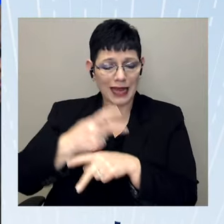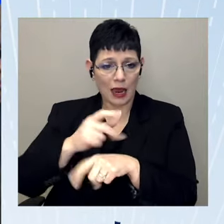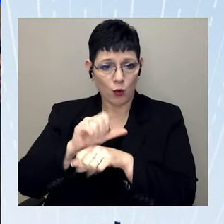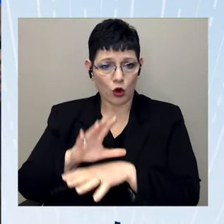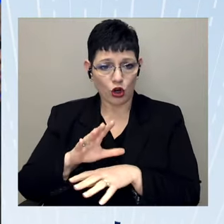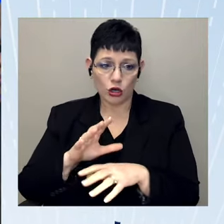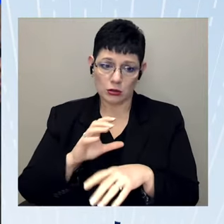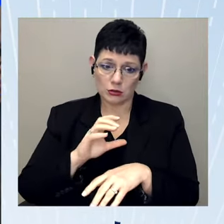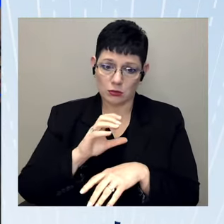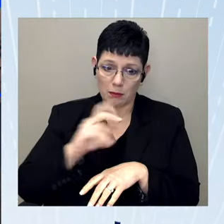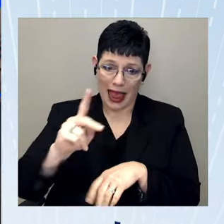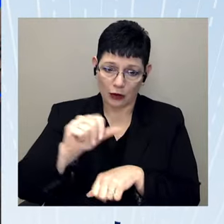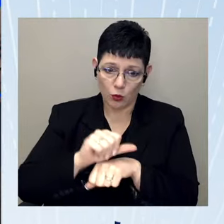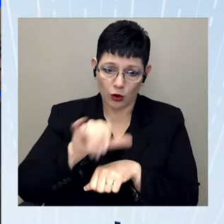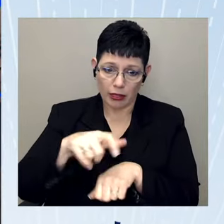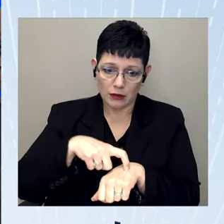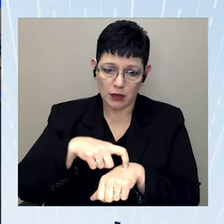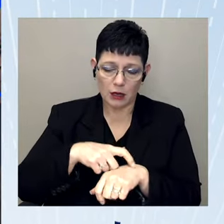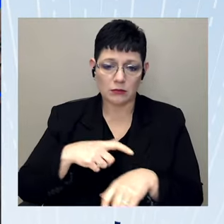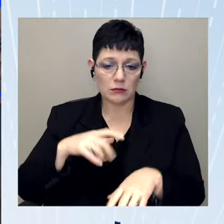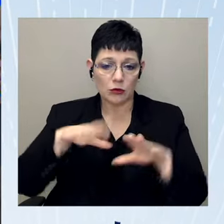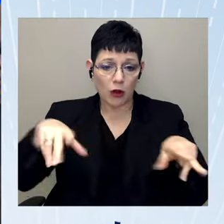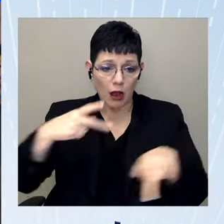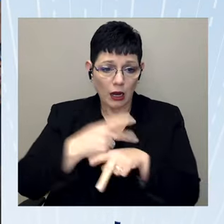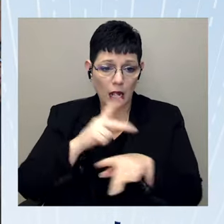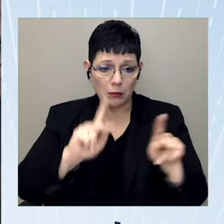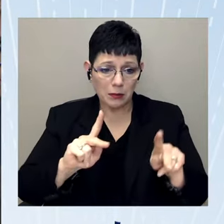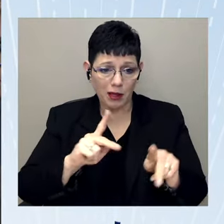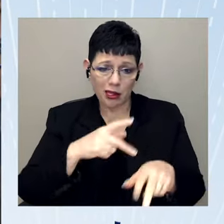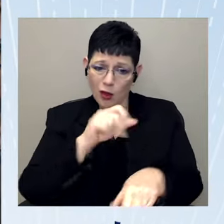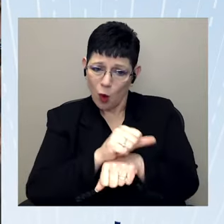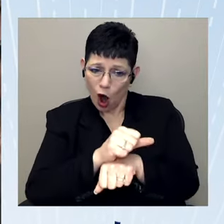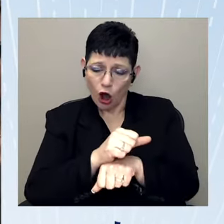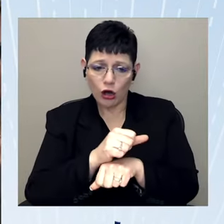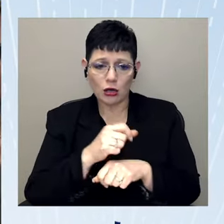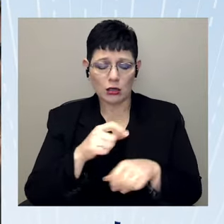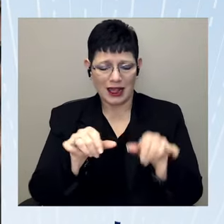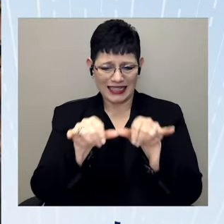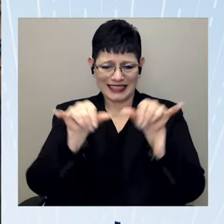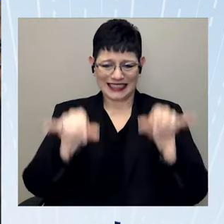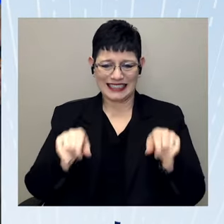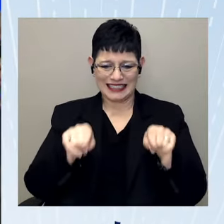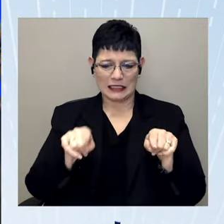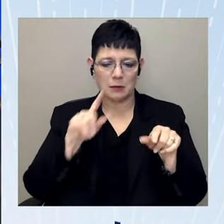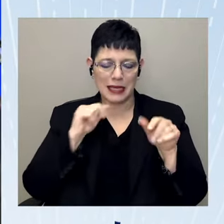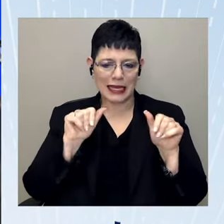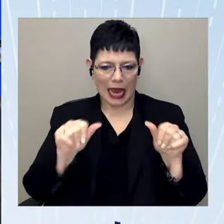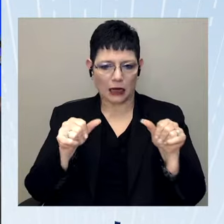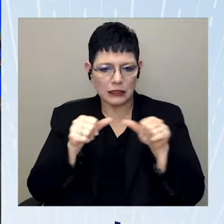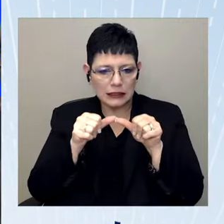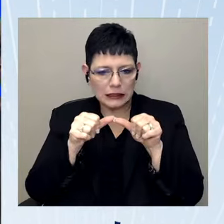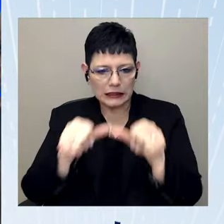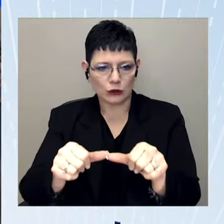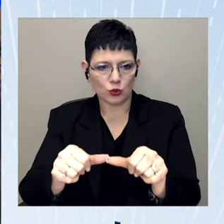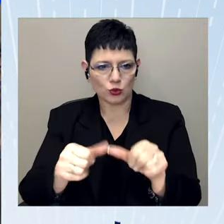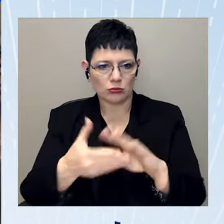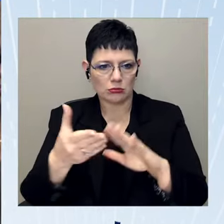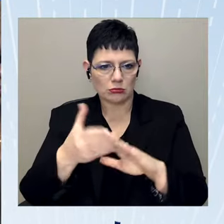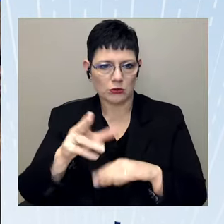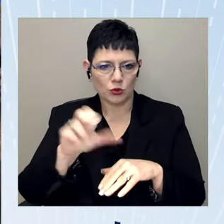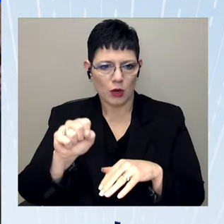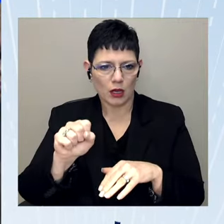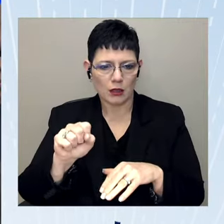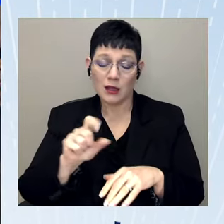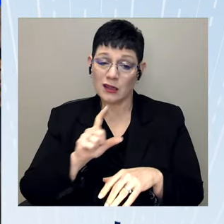Child care workers went to work. So the system can continue to move forward. And so the reality is, if